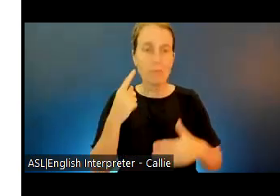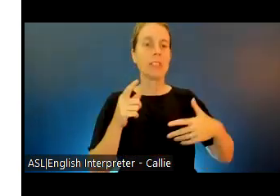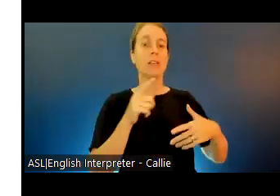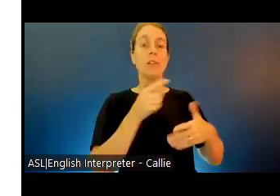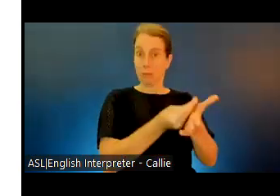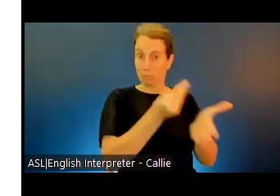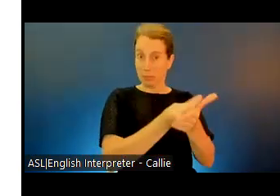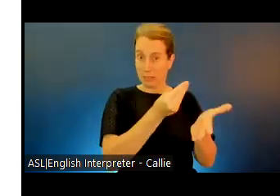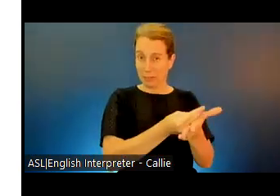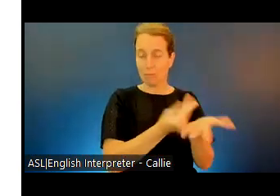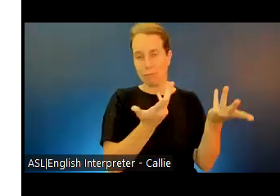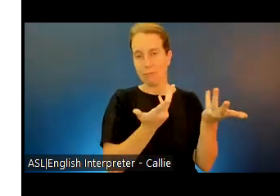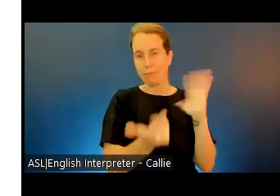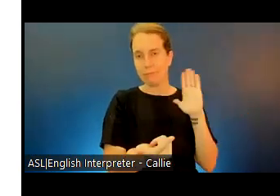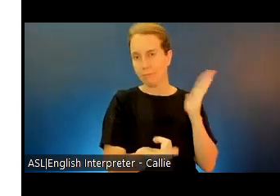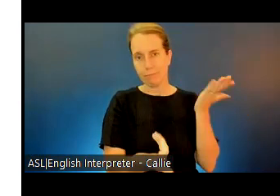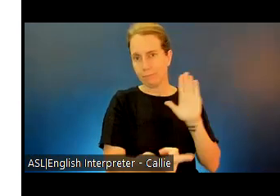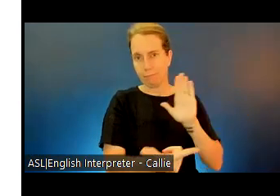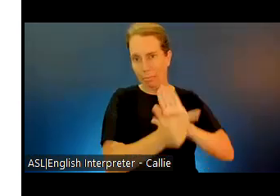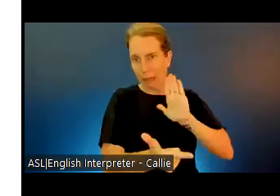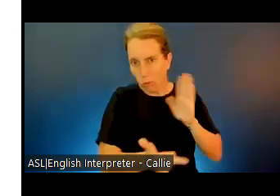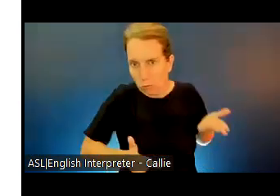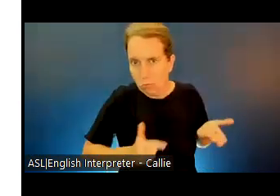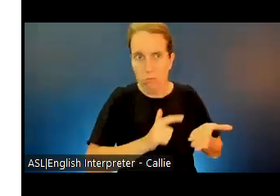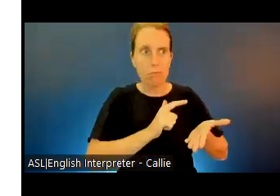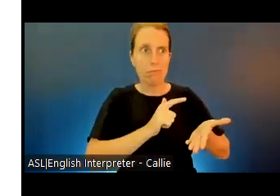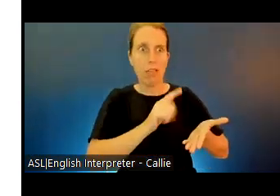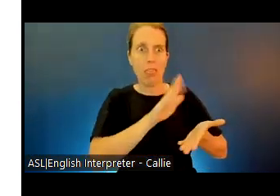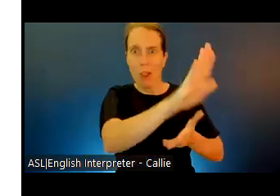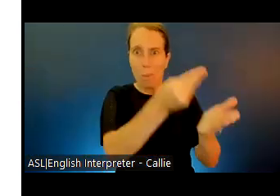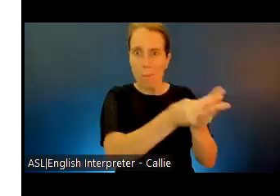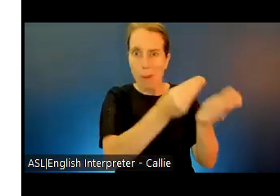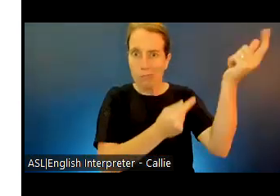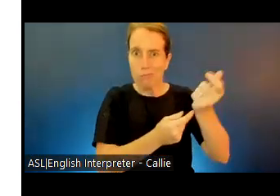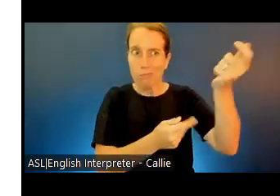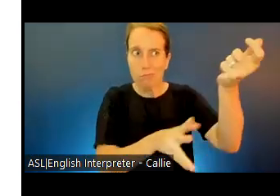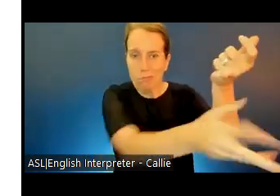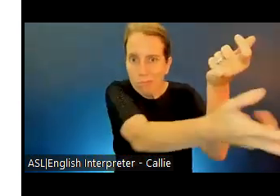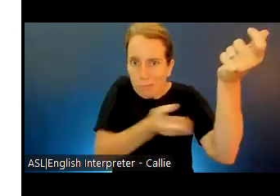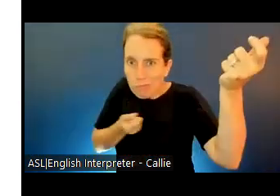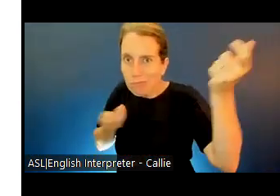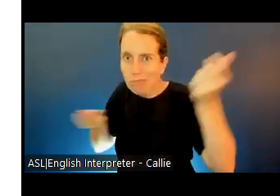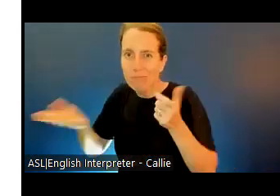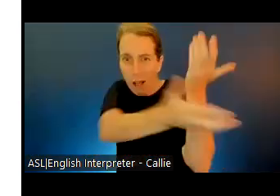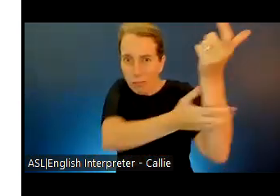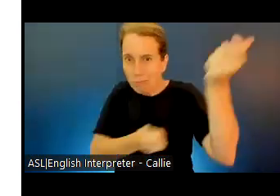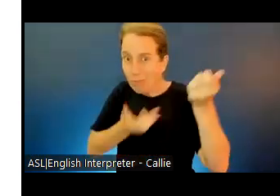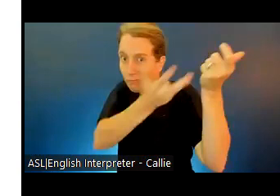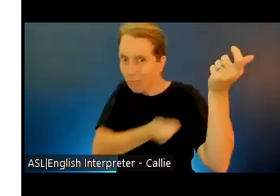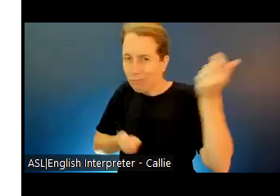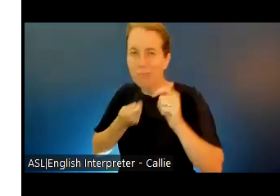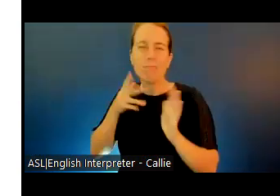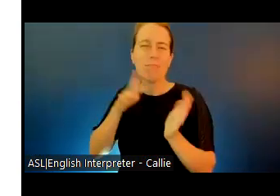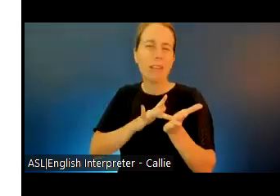illegally, or using an individual's funds without their permission. But it can also happen